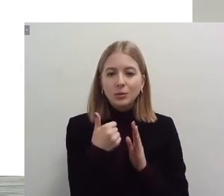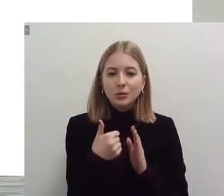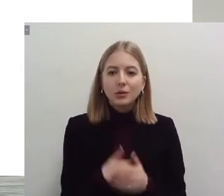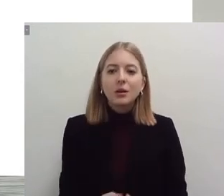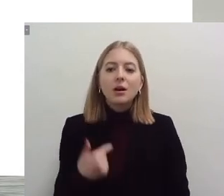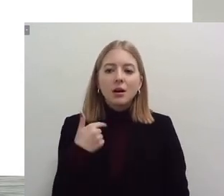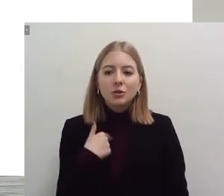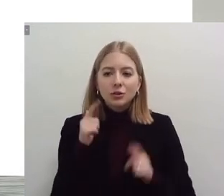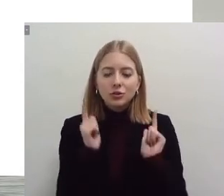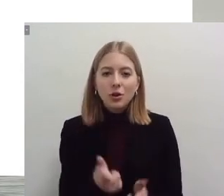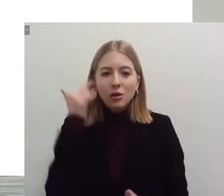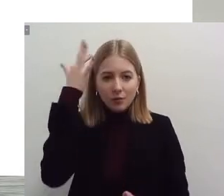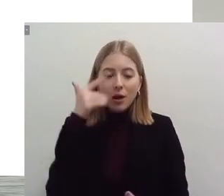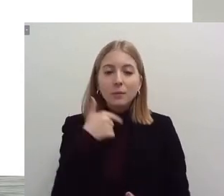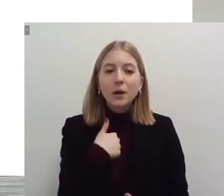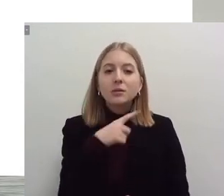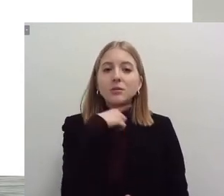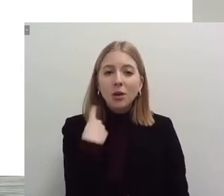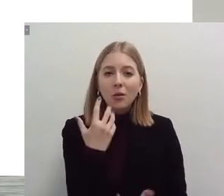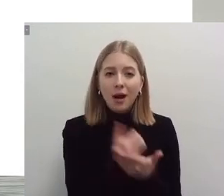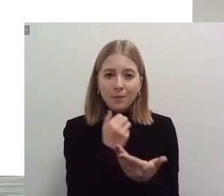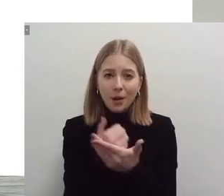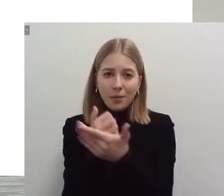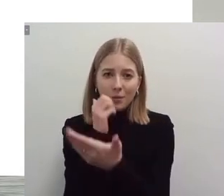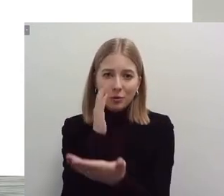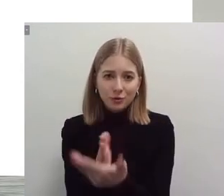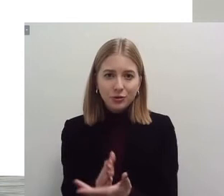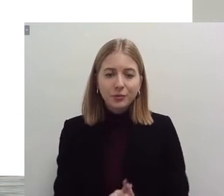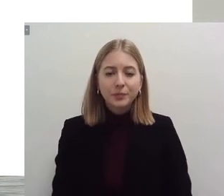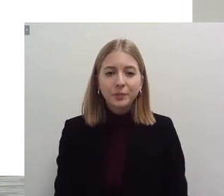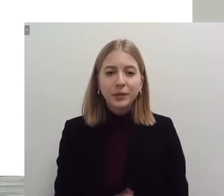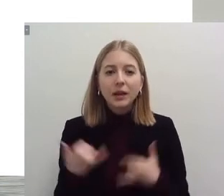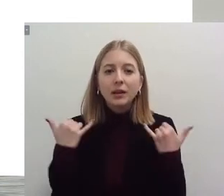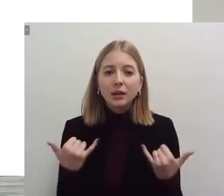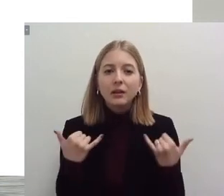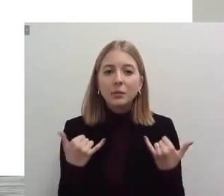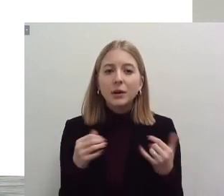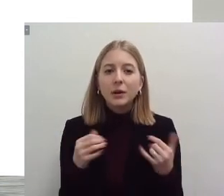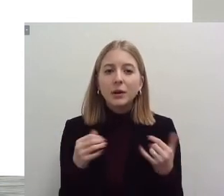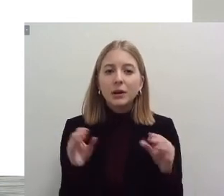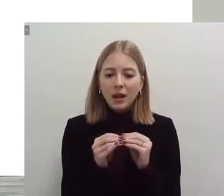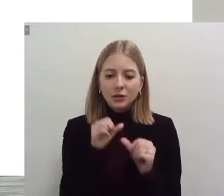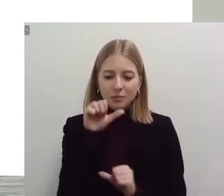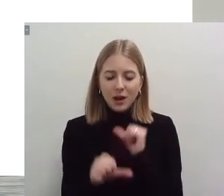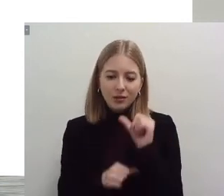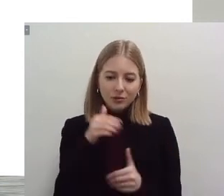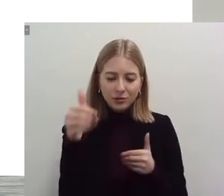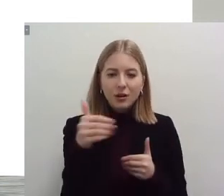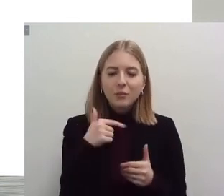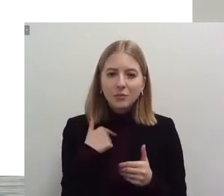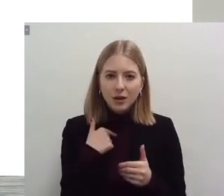decades. Obviously, times have changed, and that is a good thing. But I